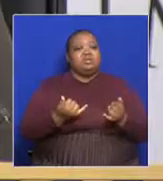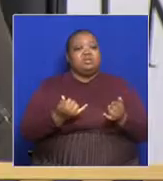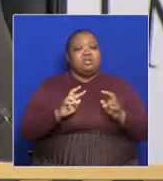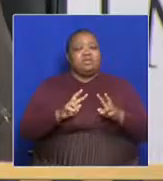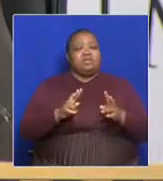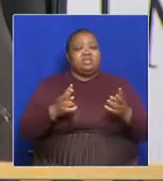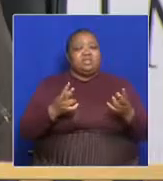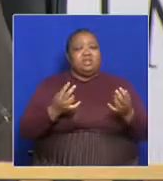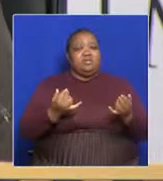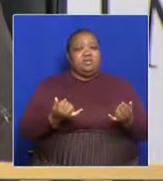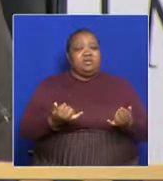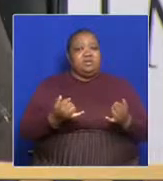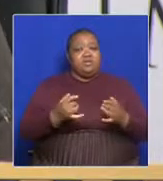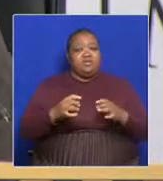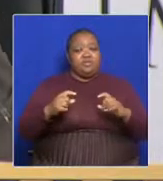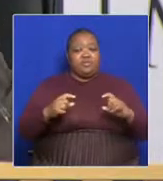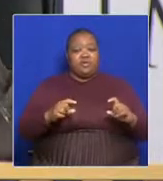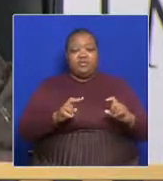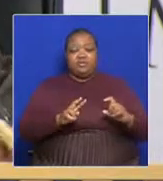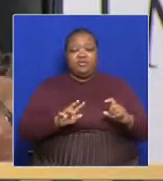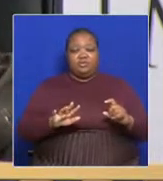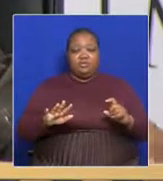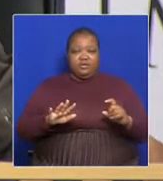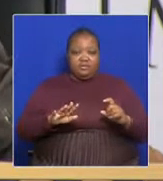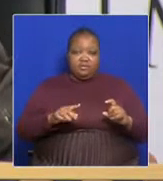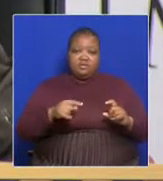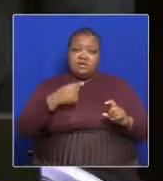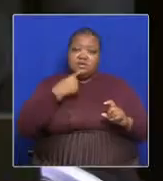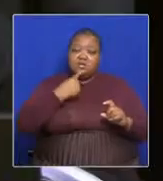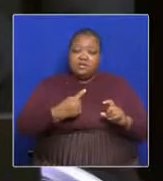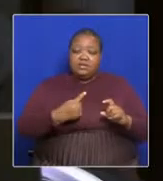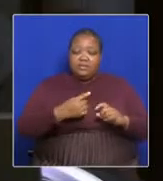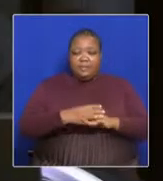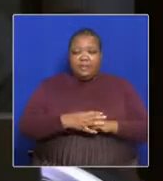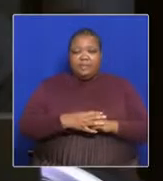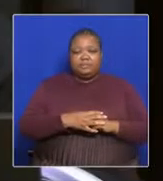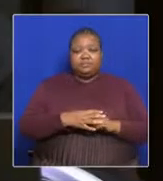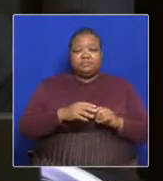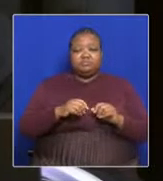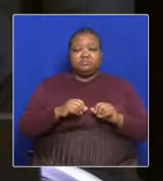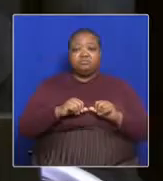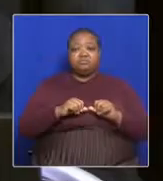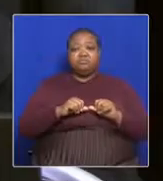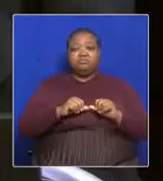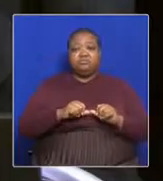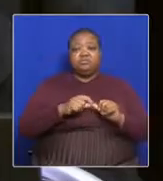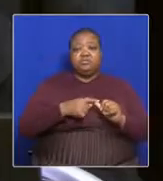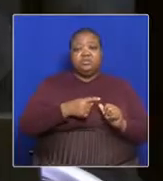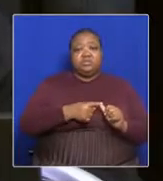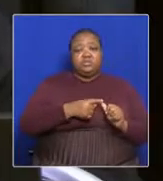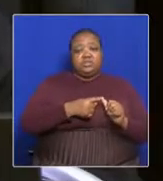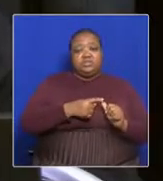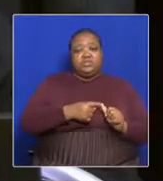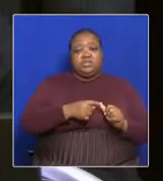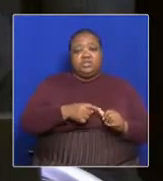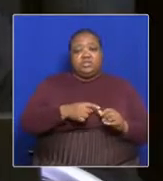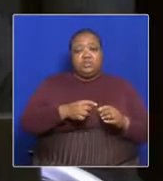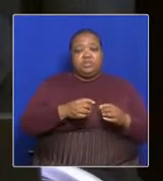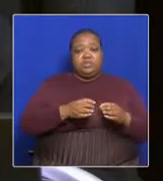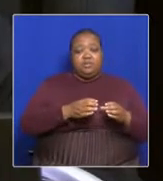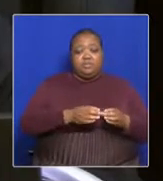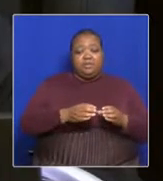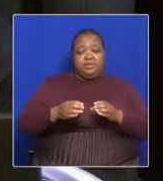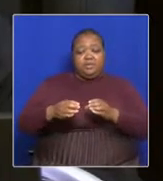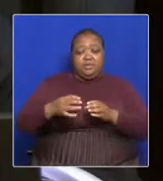your paragraph 25. You say, we proceeded with the count of the bricks of cocaine with the